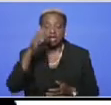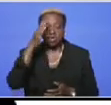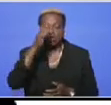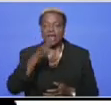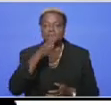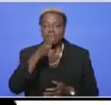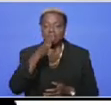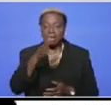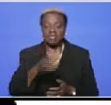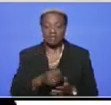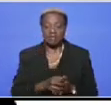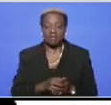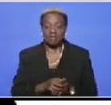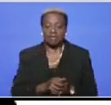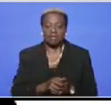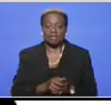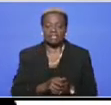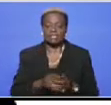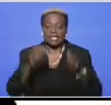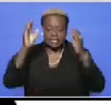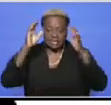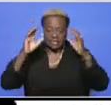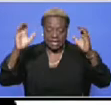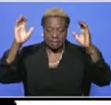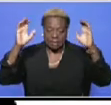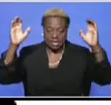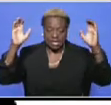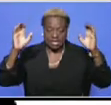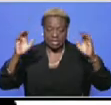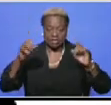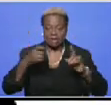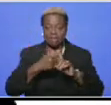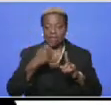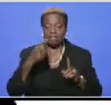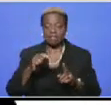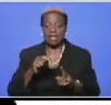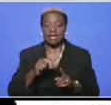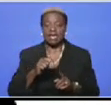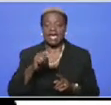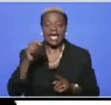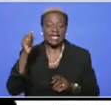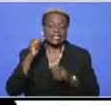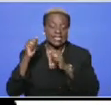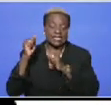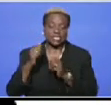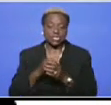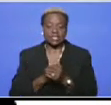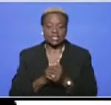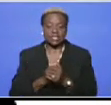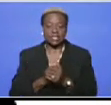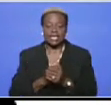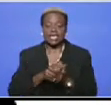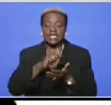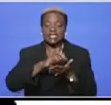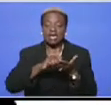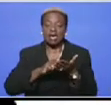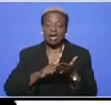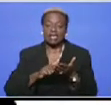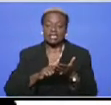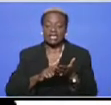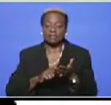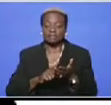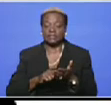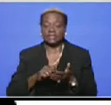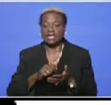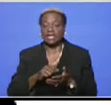it's a celebration of my ancestral genetic God-given gift. Just in case you're wondering about his art style. Hyperrealism is